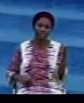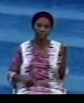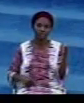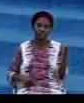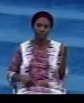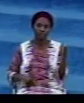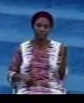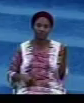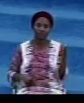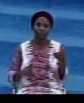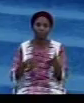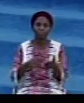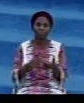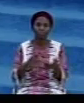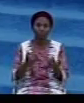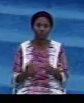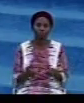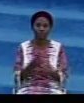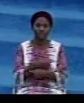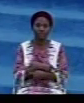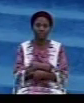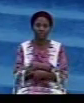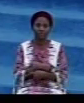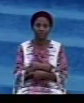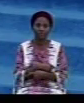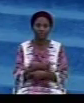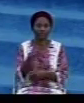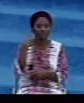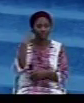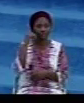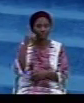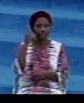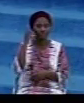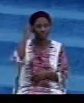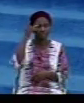Lojo oni fun ojurere re ti mo ri